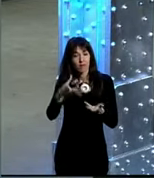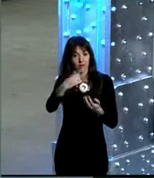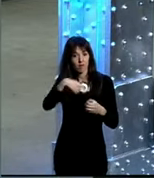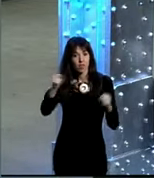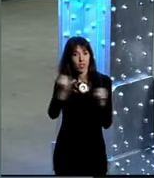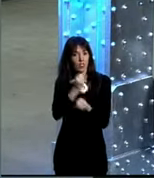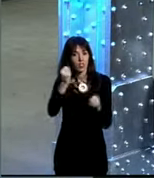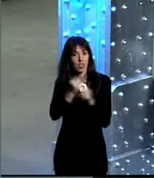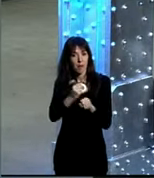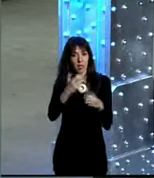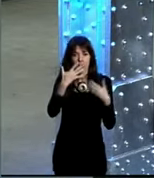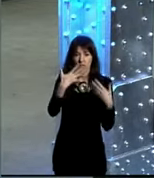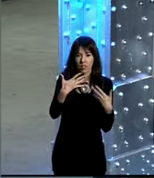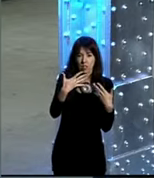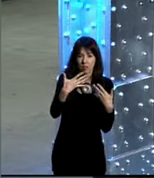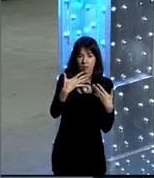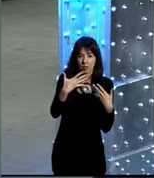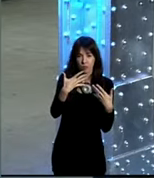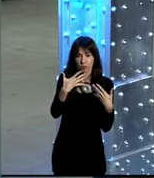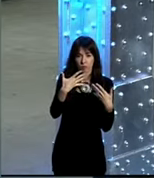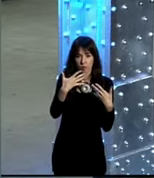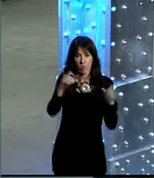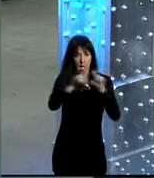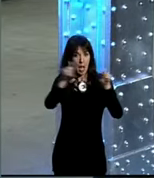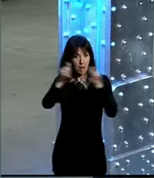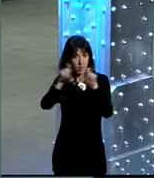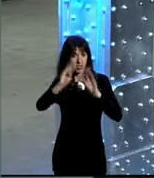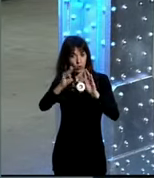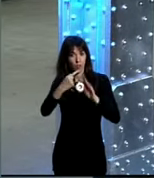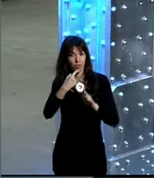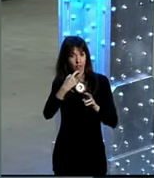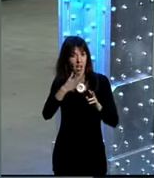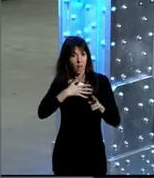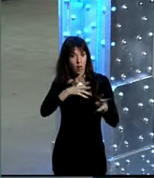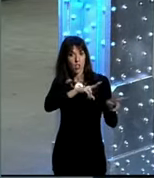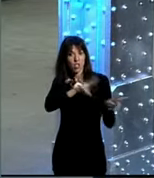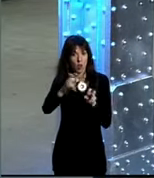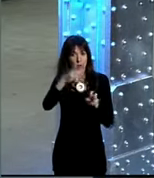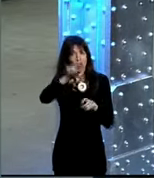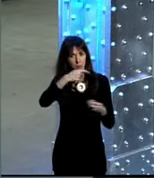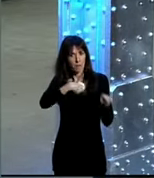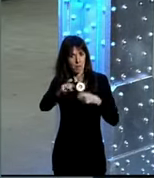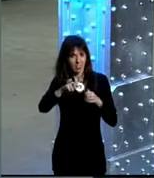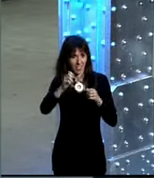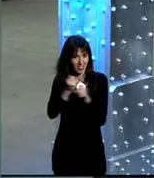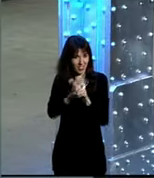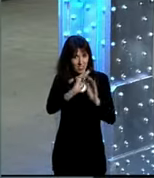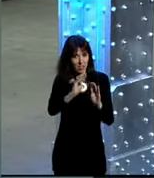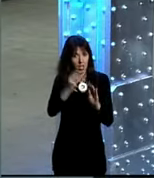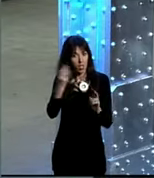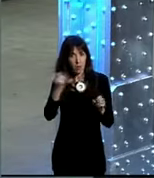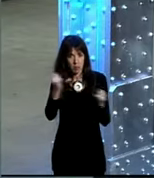industry companies in Finland who do innovations and sales all over the world in every area imaginable, from wind power